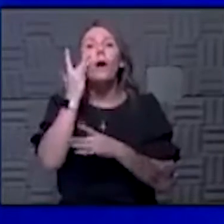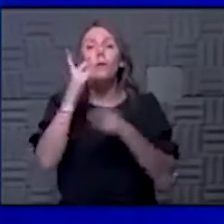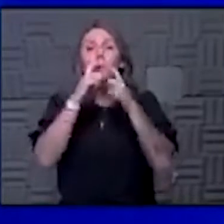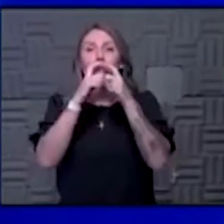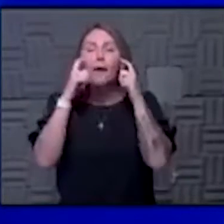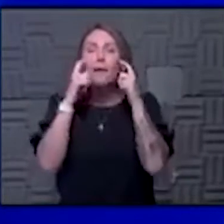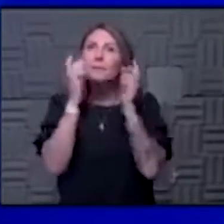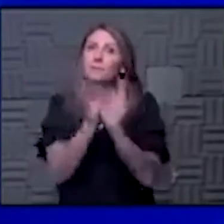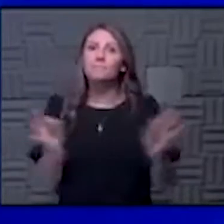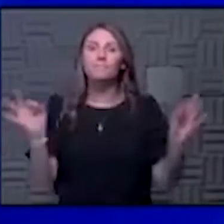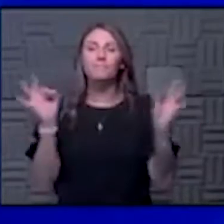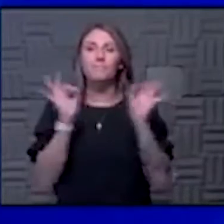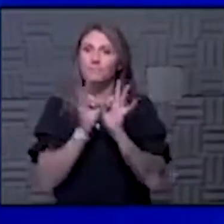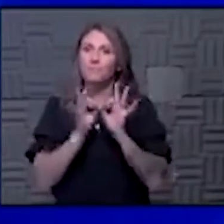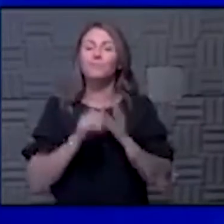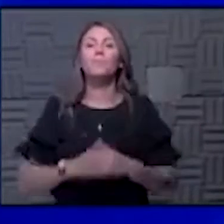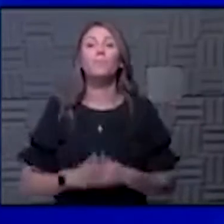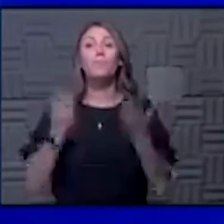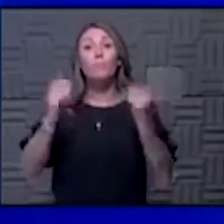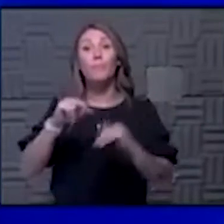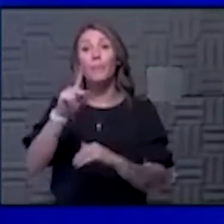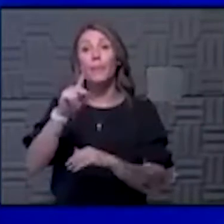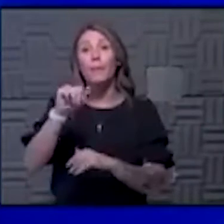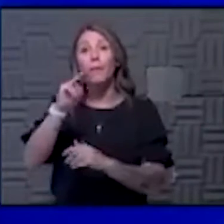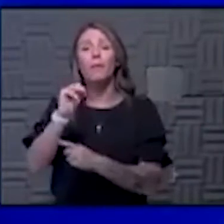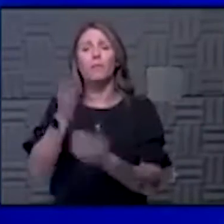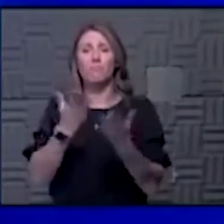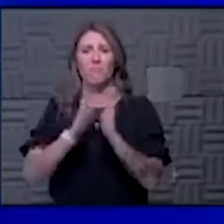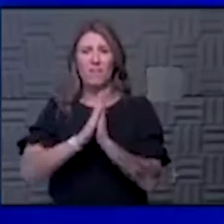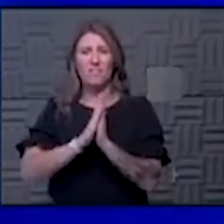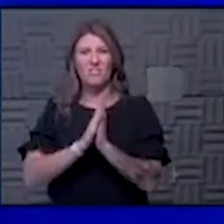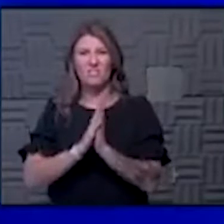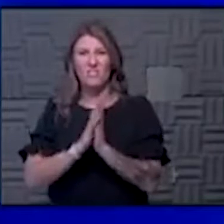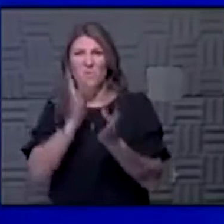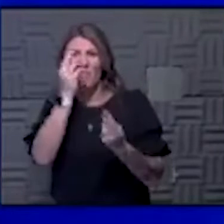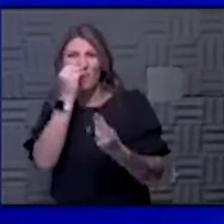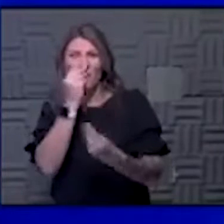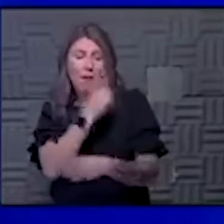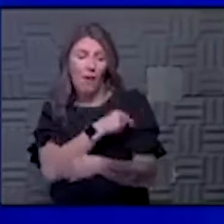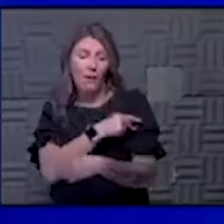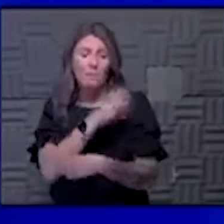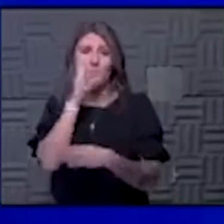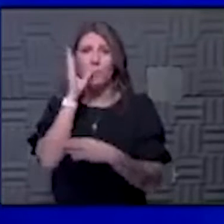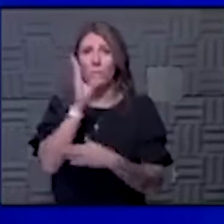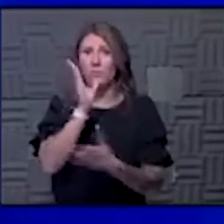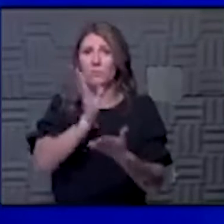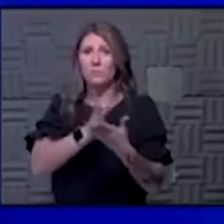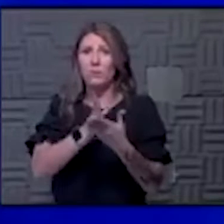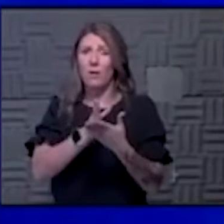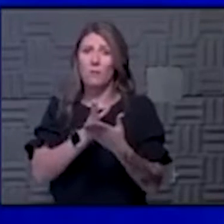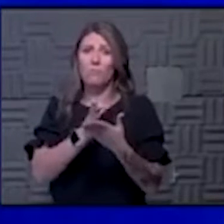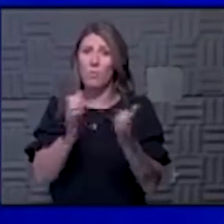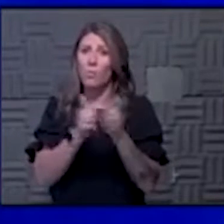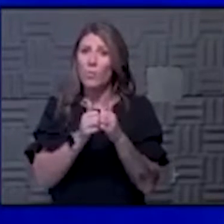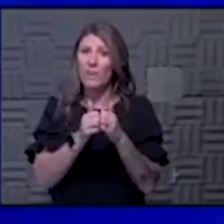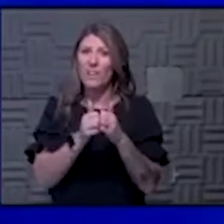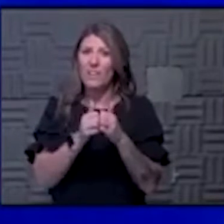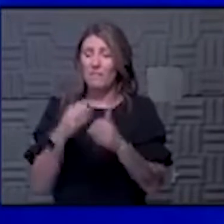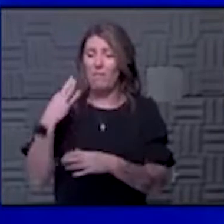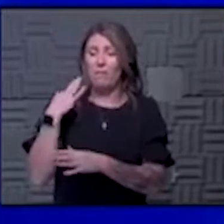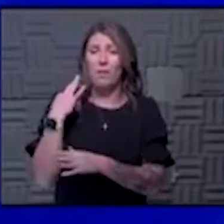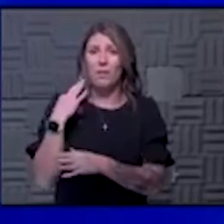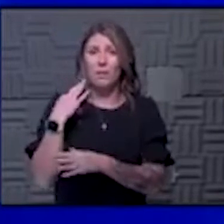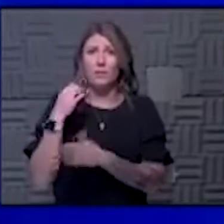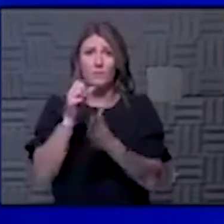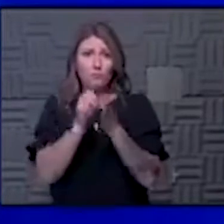important. Kim asks, do you think the hospital will have to go back to stop doing elective surgeries again in order to have enough beds